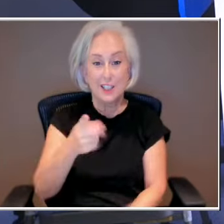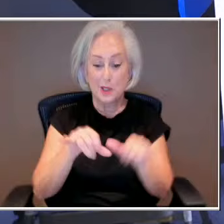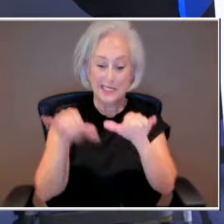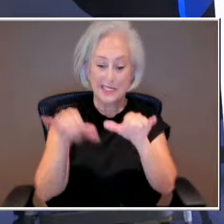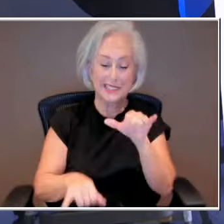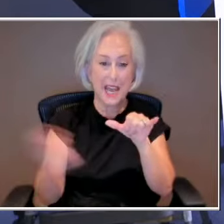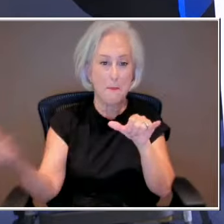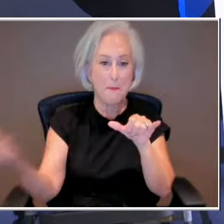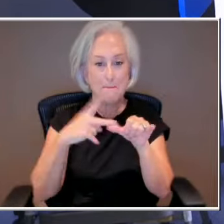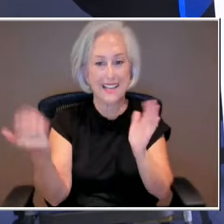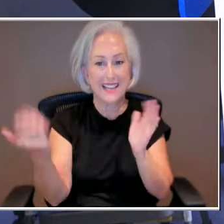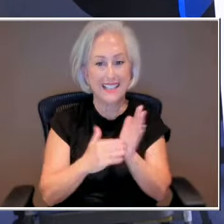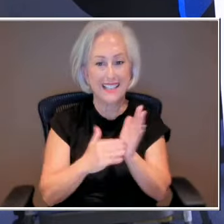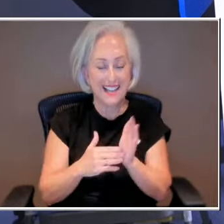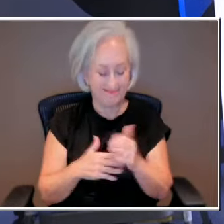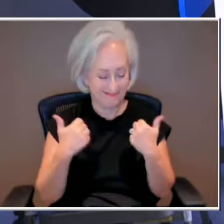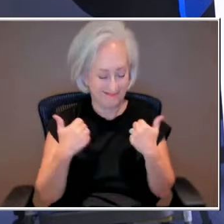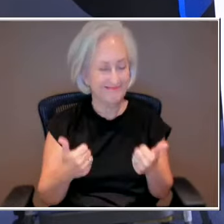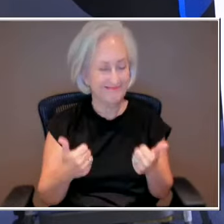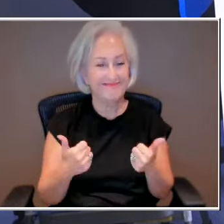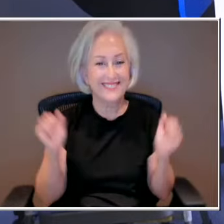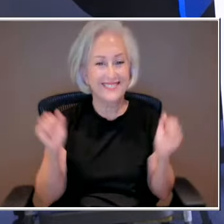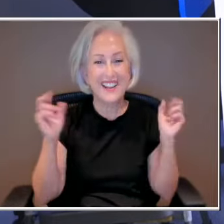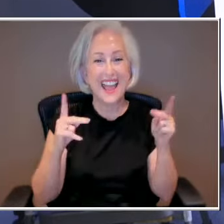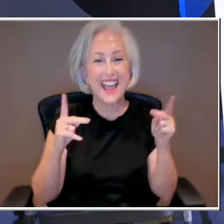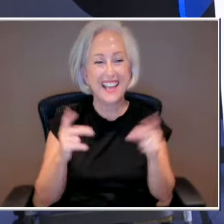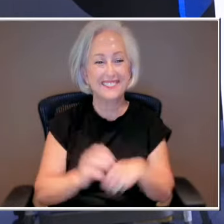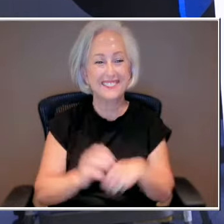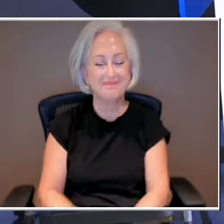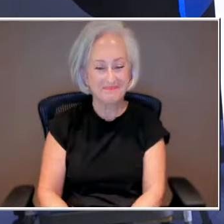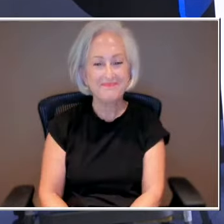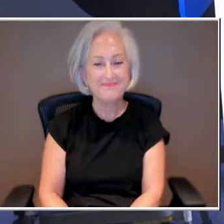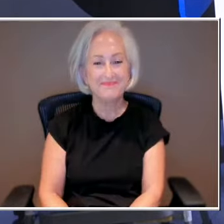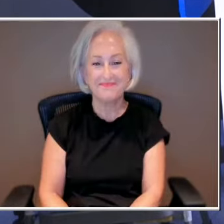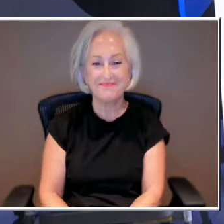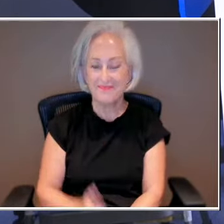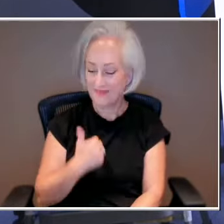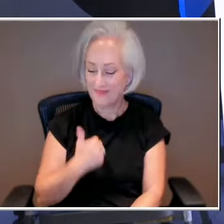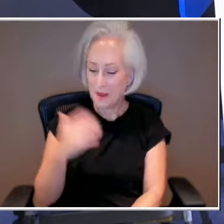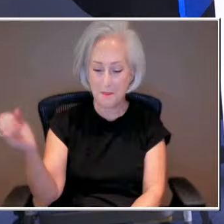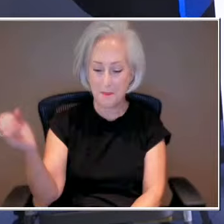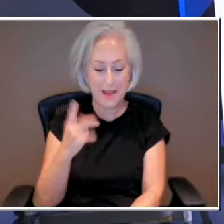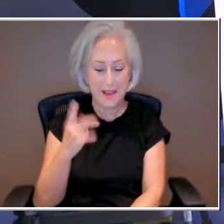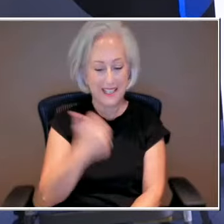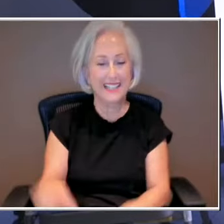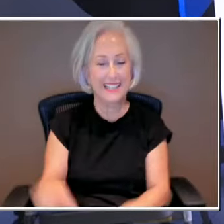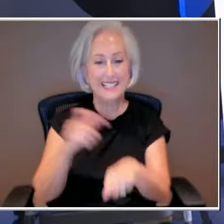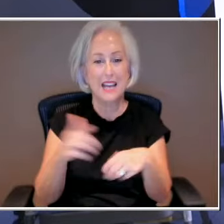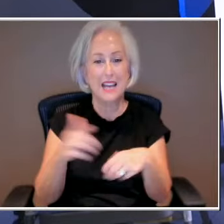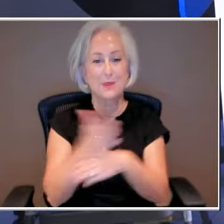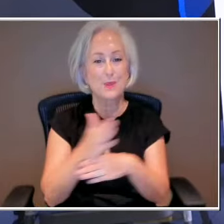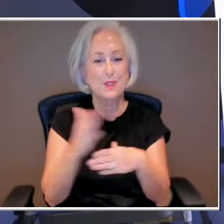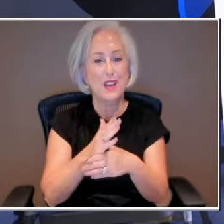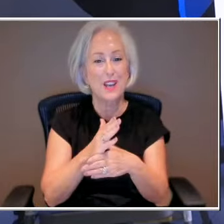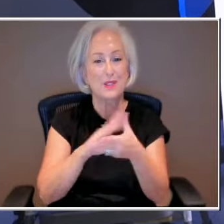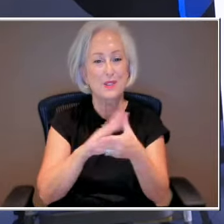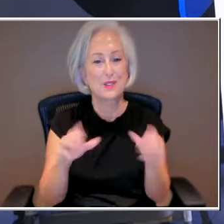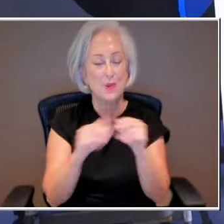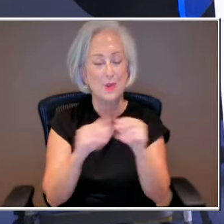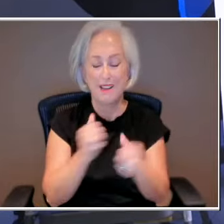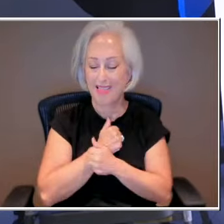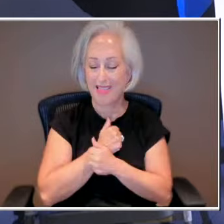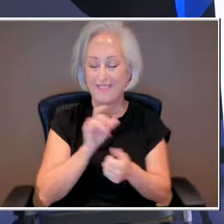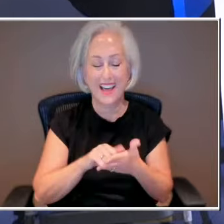yeah. Coming back, okay? I'll be back many You'll be times. back? You All right. have me back anytime I can share my story and talk out and stuff. I'm here for you guys. I love that. Thank you so Saving much.